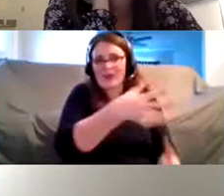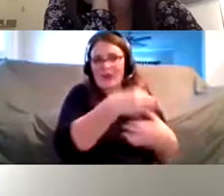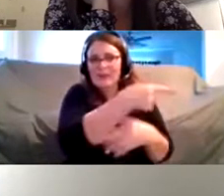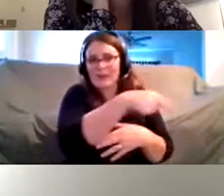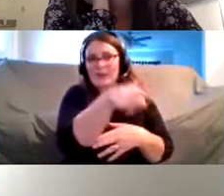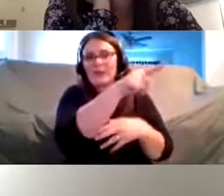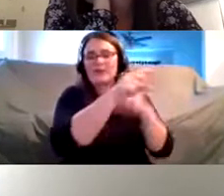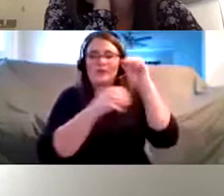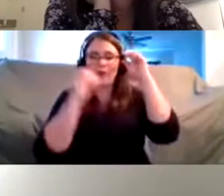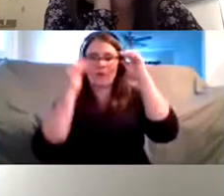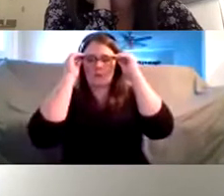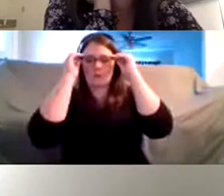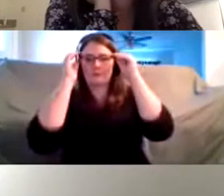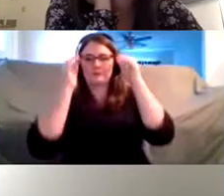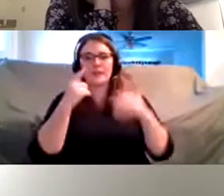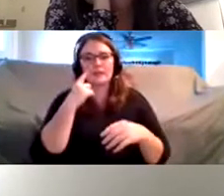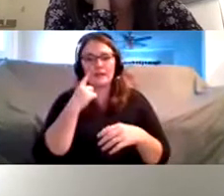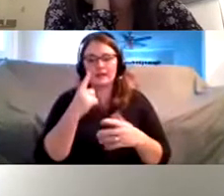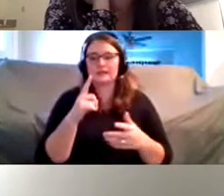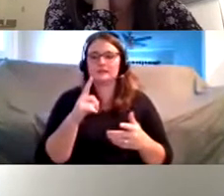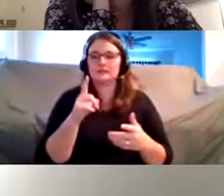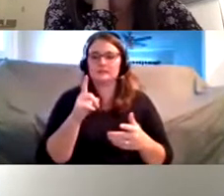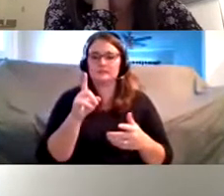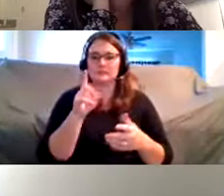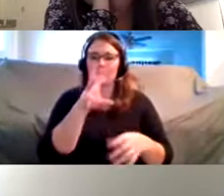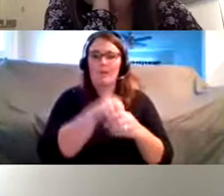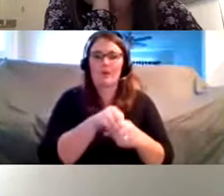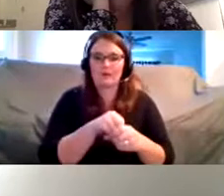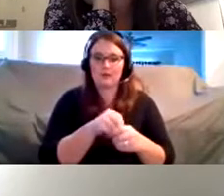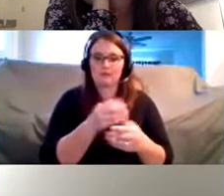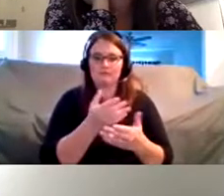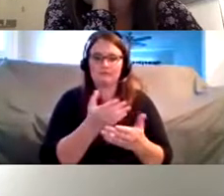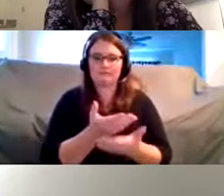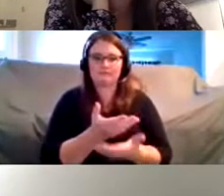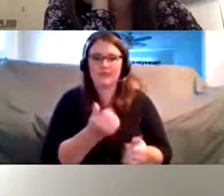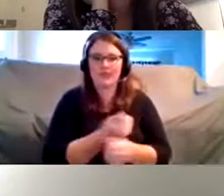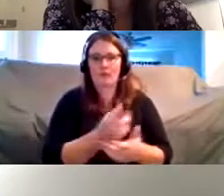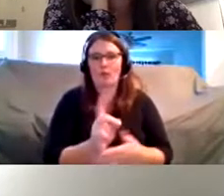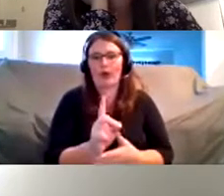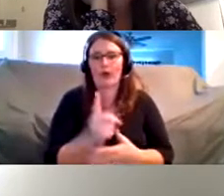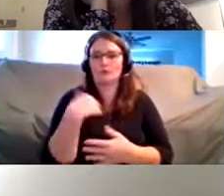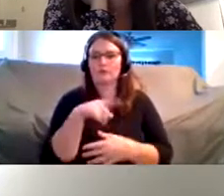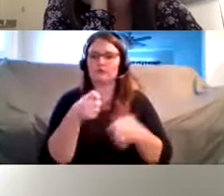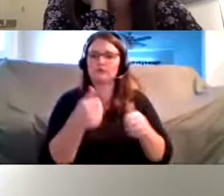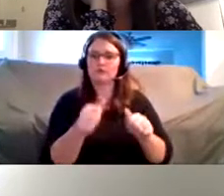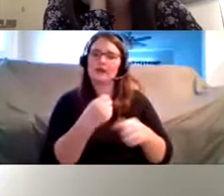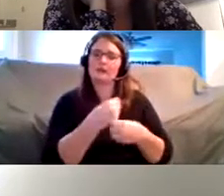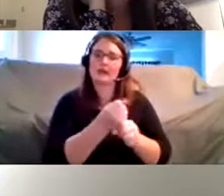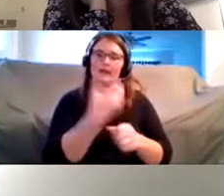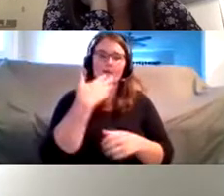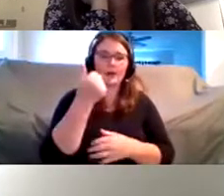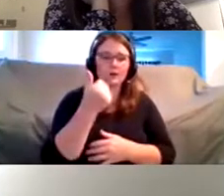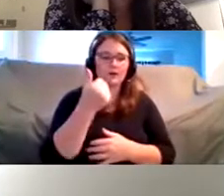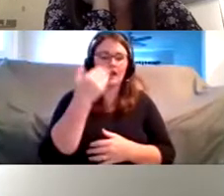about better. And for me, it's that aspect of knowing that I have experienced things that hopefully my students will not,